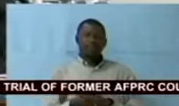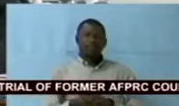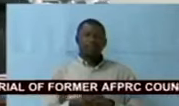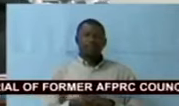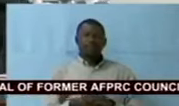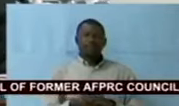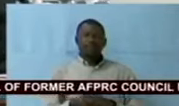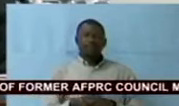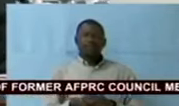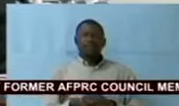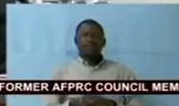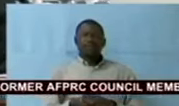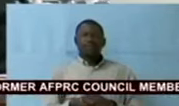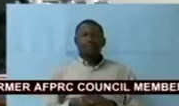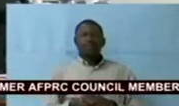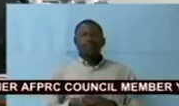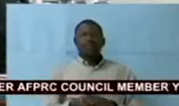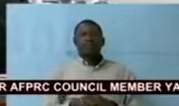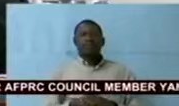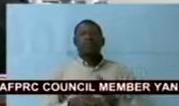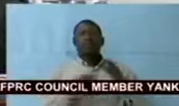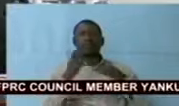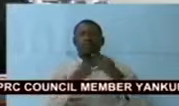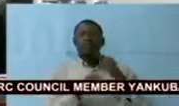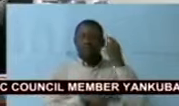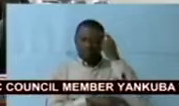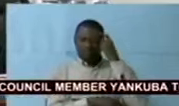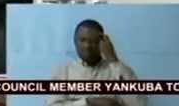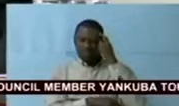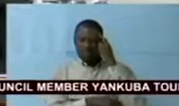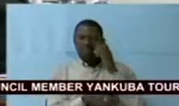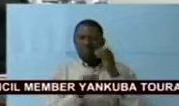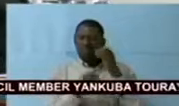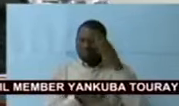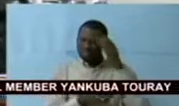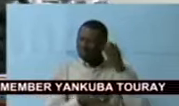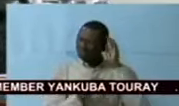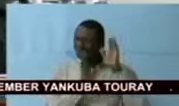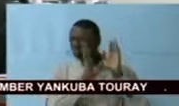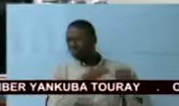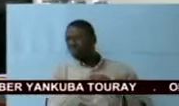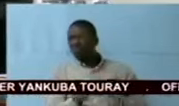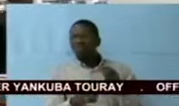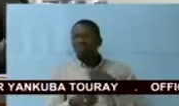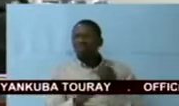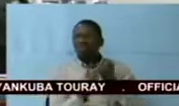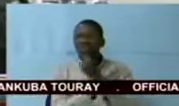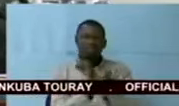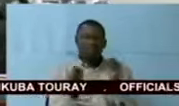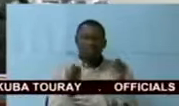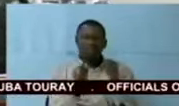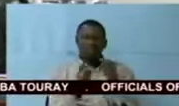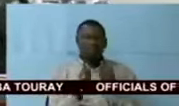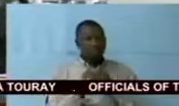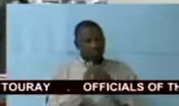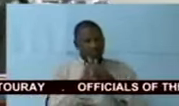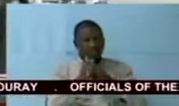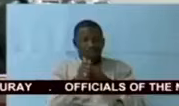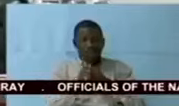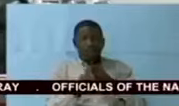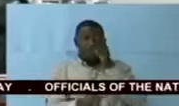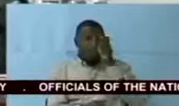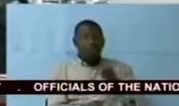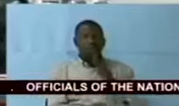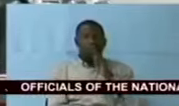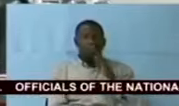But then my mind just tells me to let it go, because it's not safe to chase somebody who's trying to put you